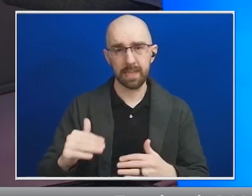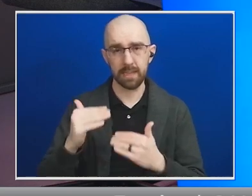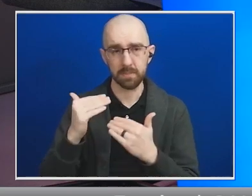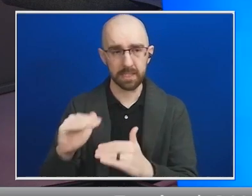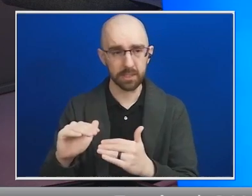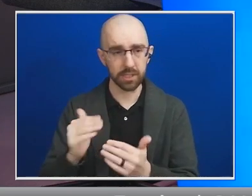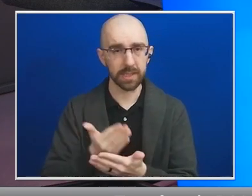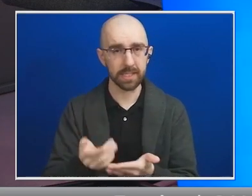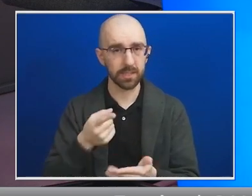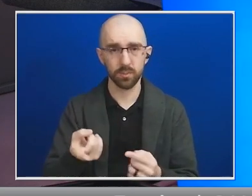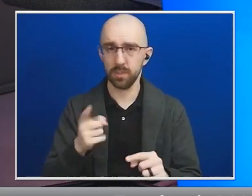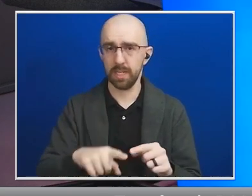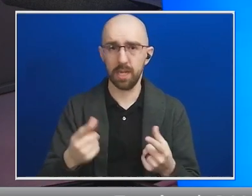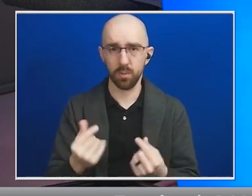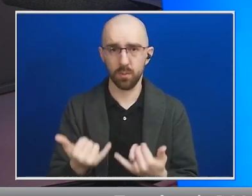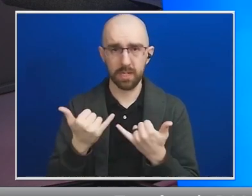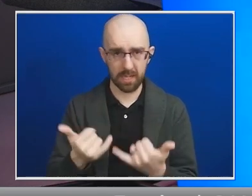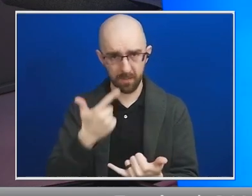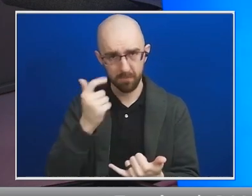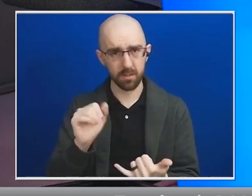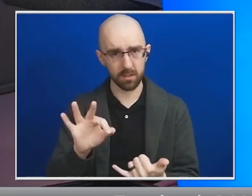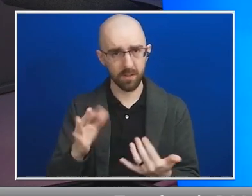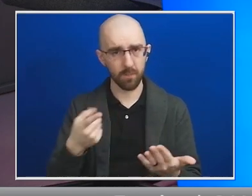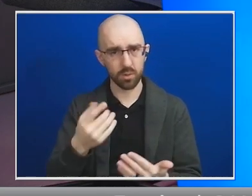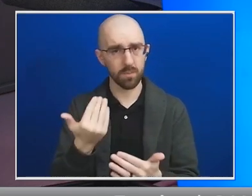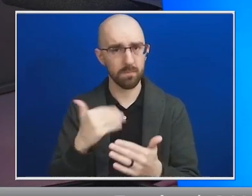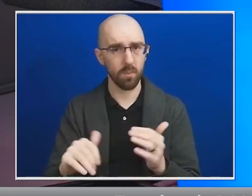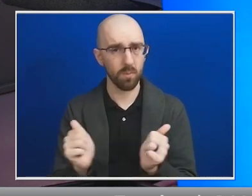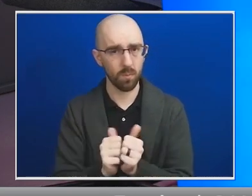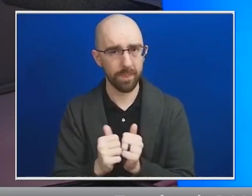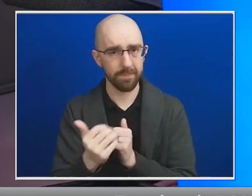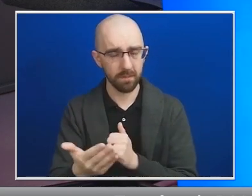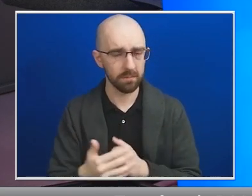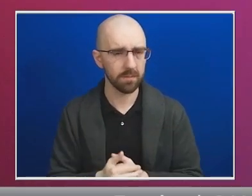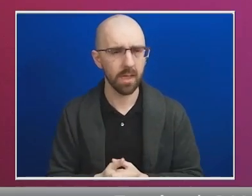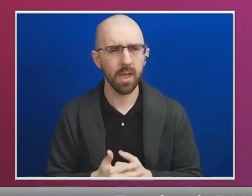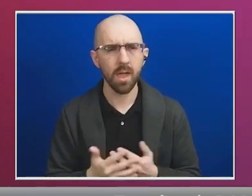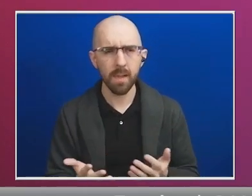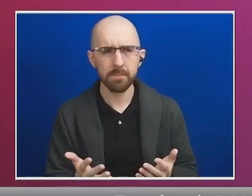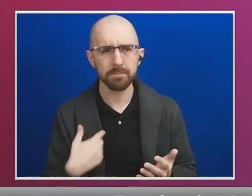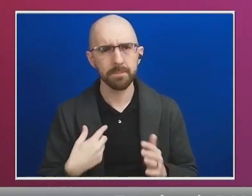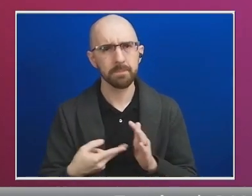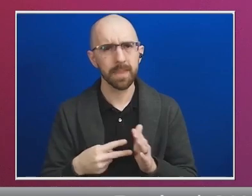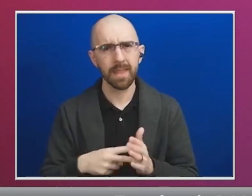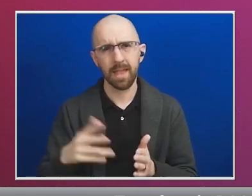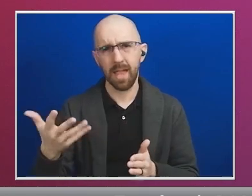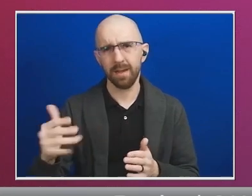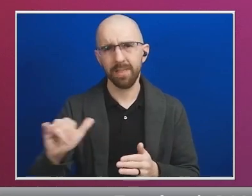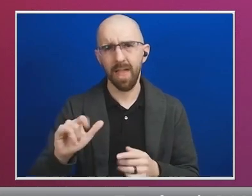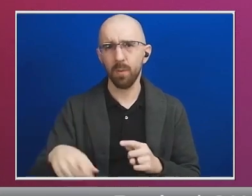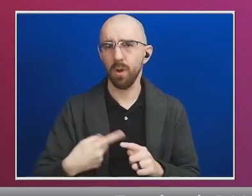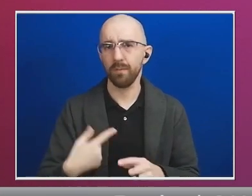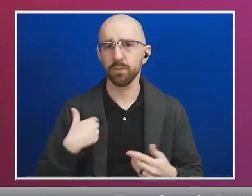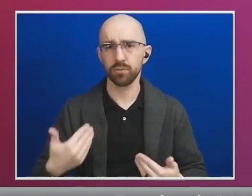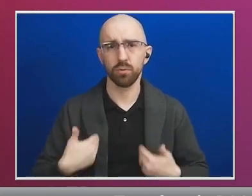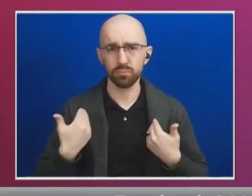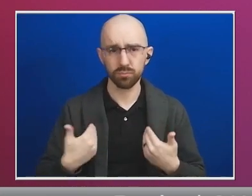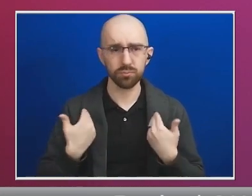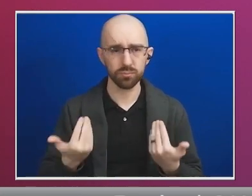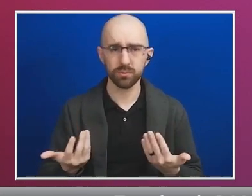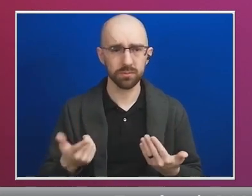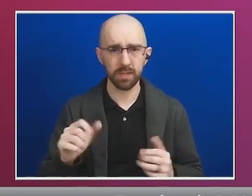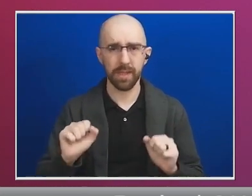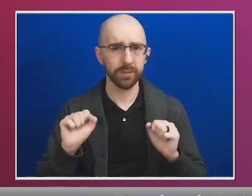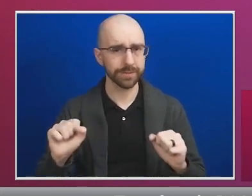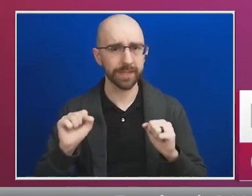today because of what you were born with? It's kind of like the same when I was younger. Exercising, I get tired